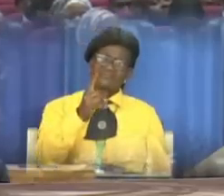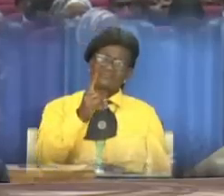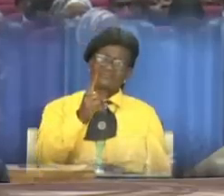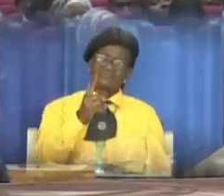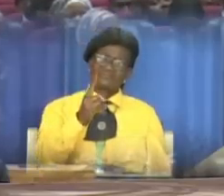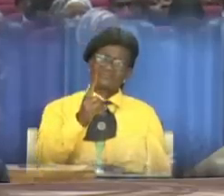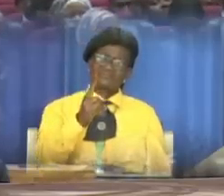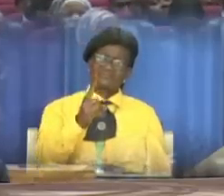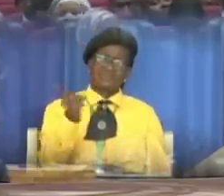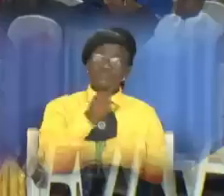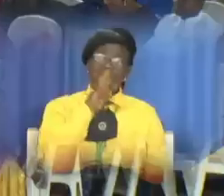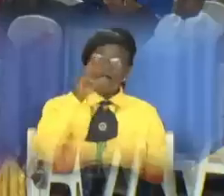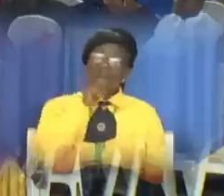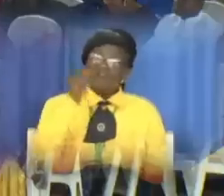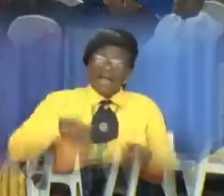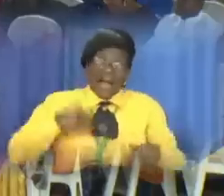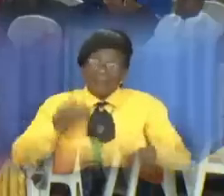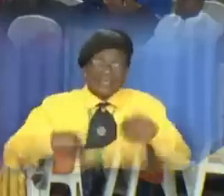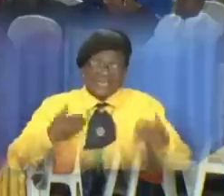You are not excited.